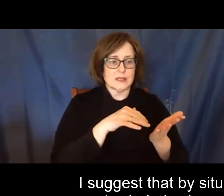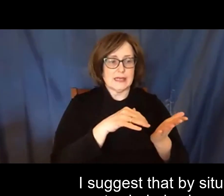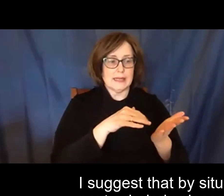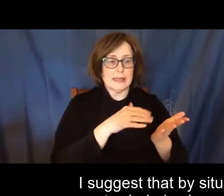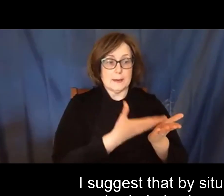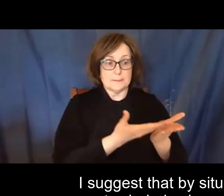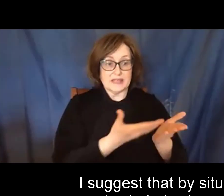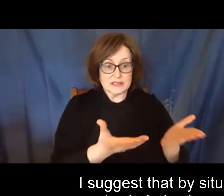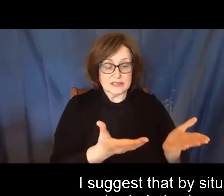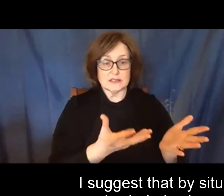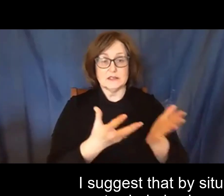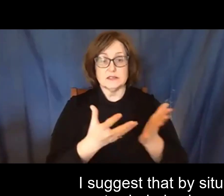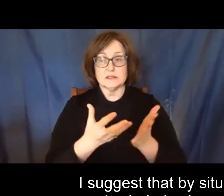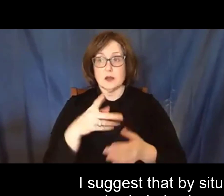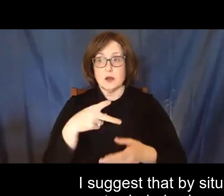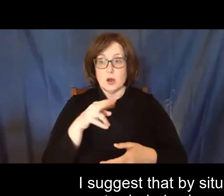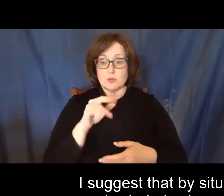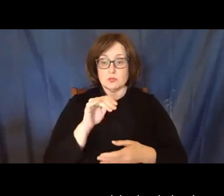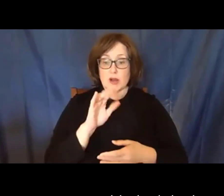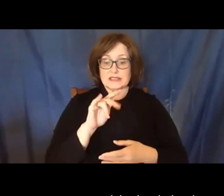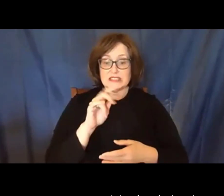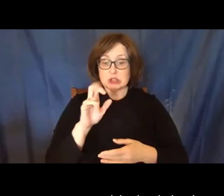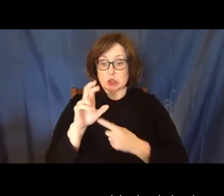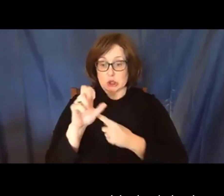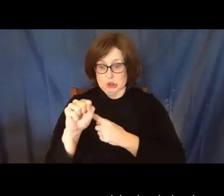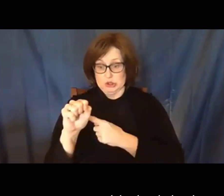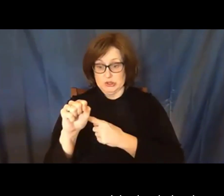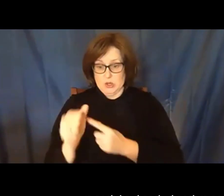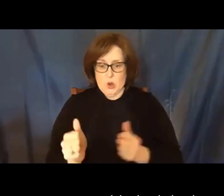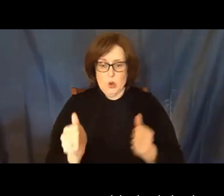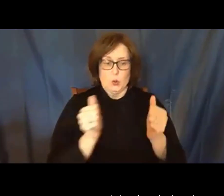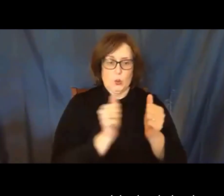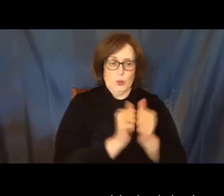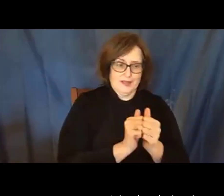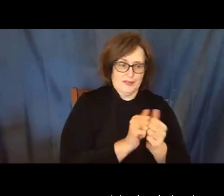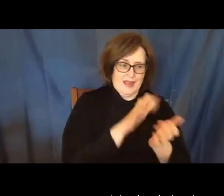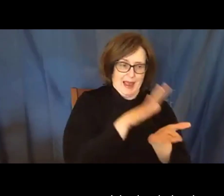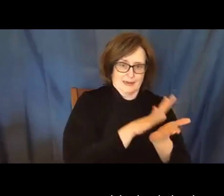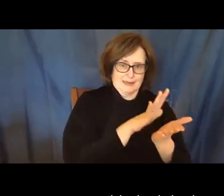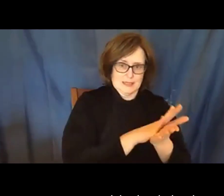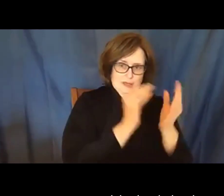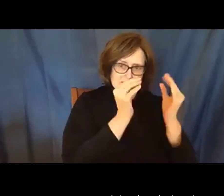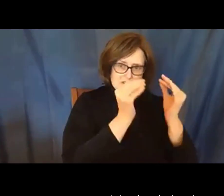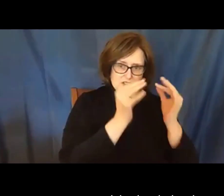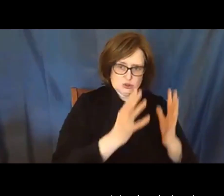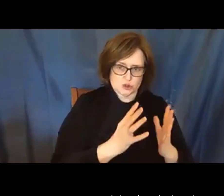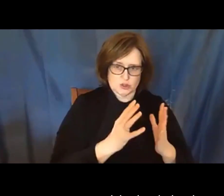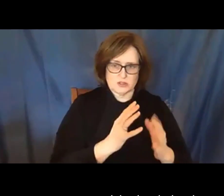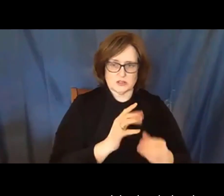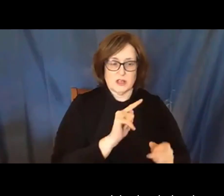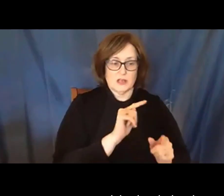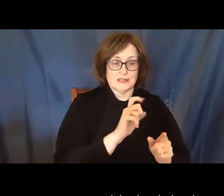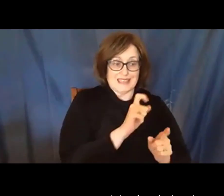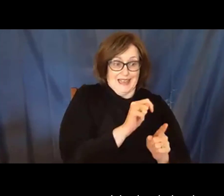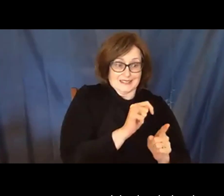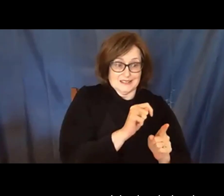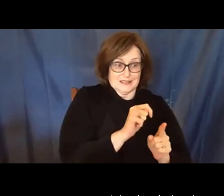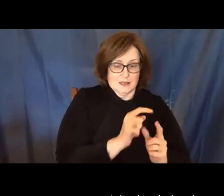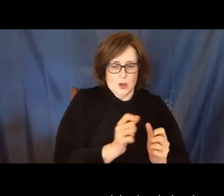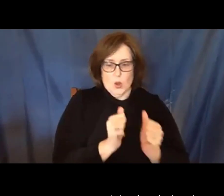to academics, and visual art next to text next to tech, that we make